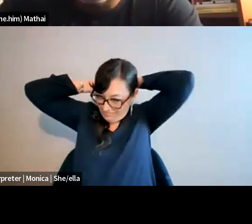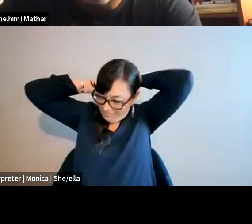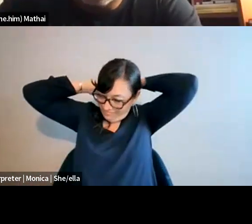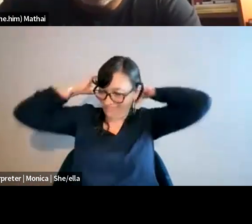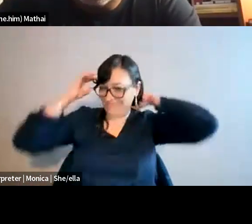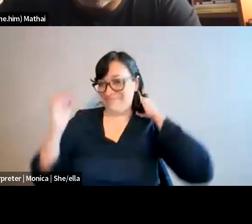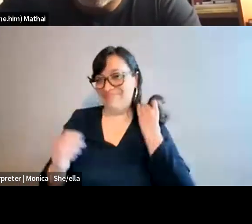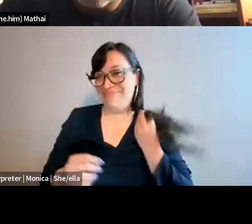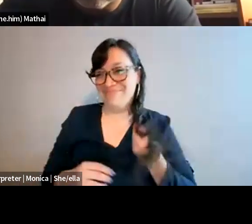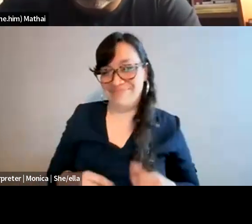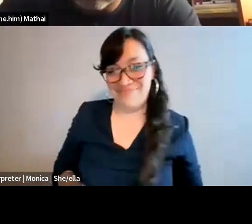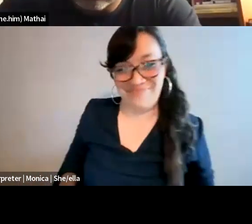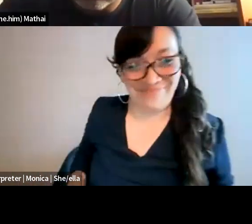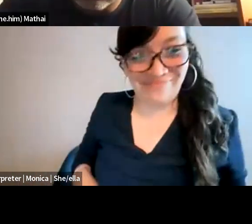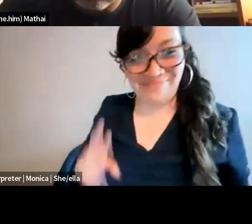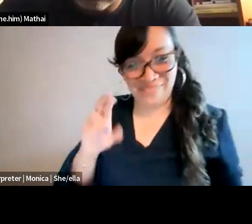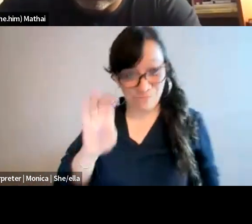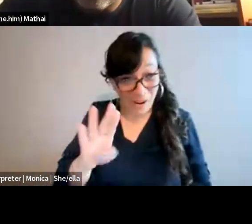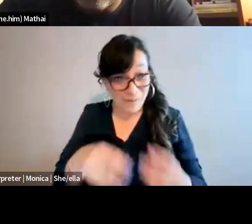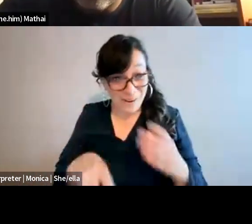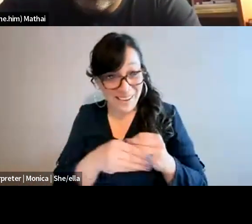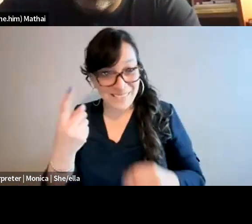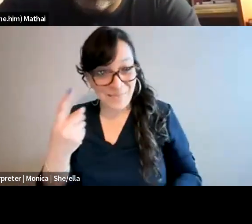Wow. Oh, sorry, did you? Yes, Rob.